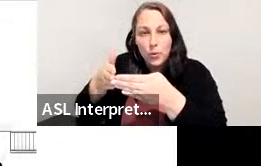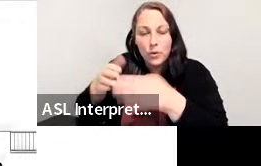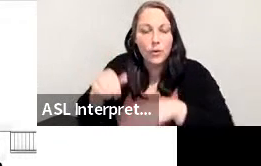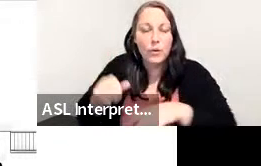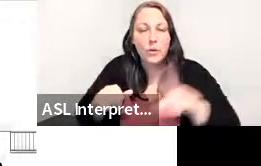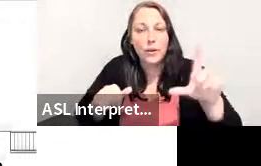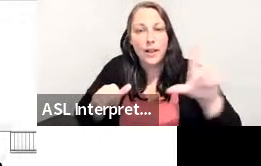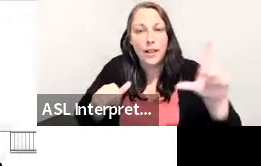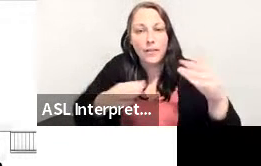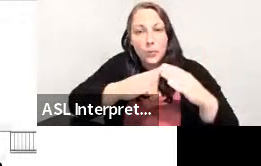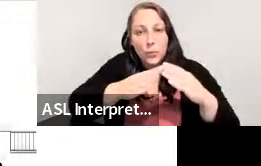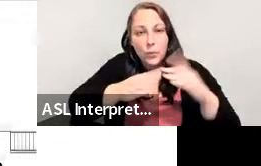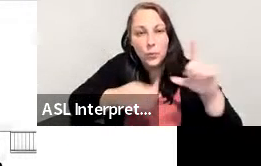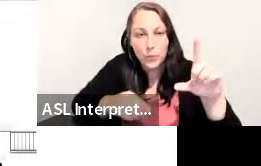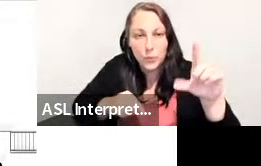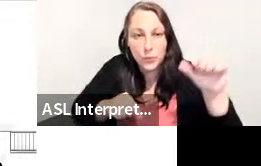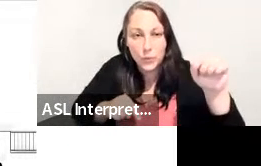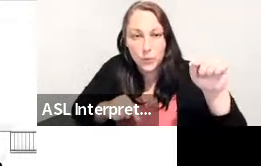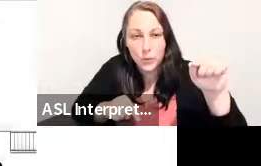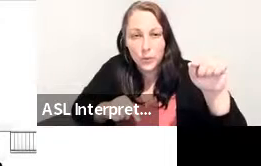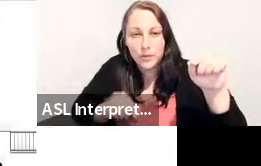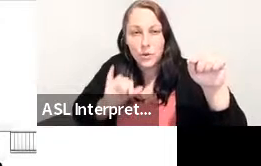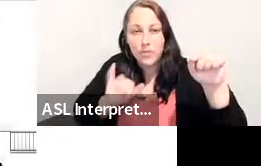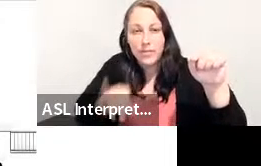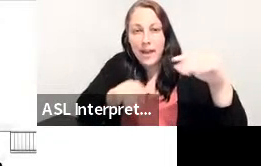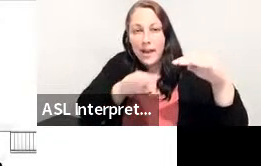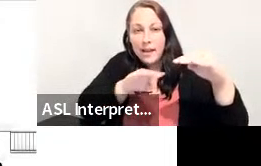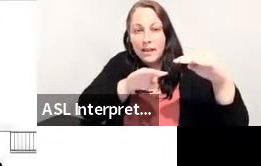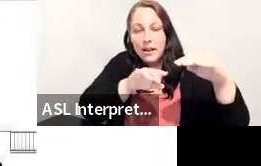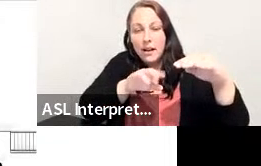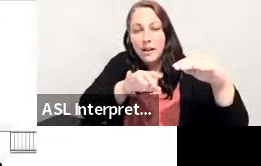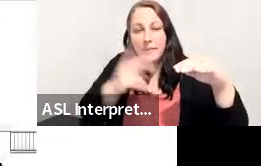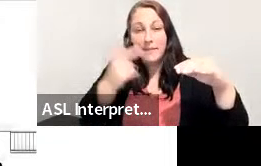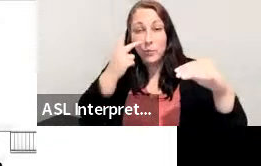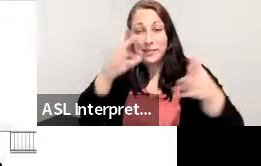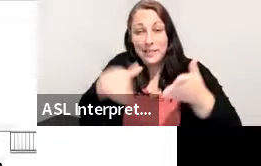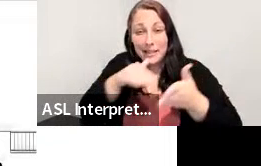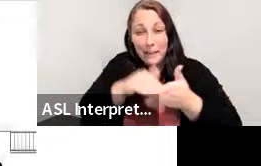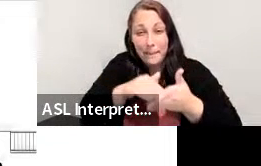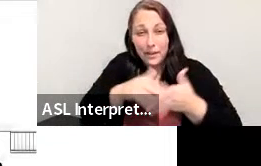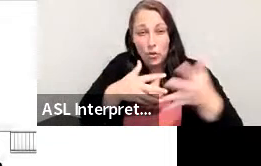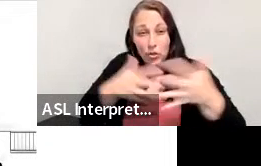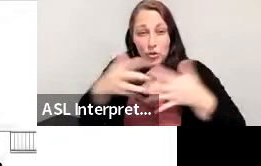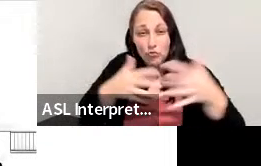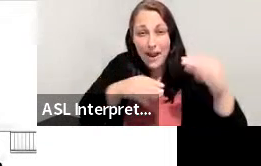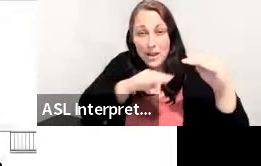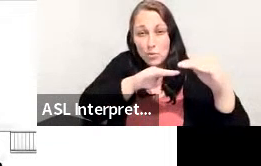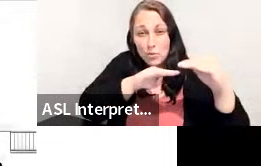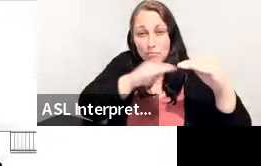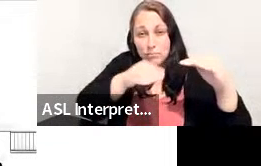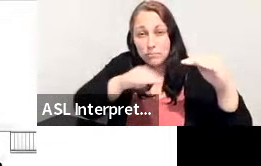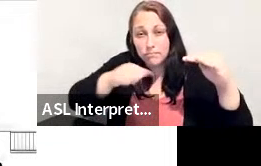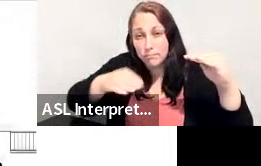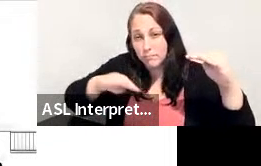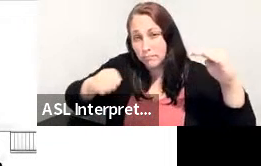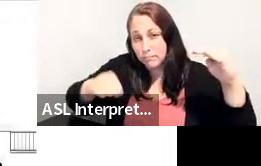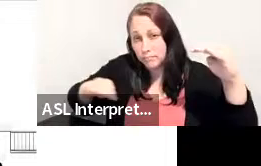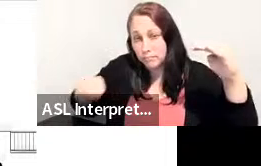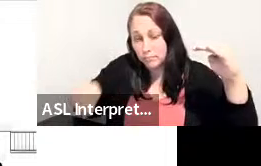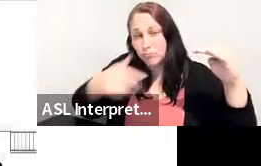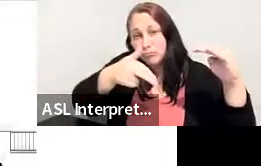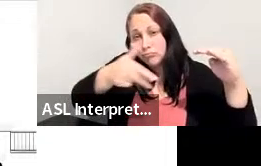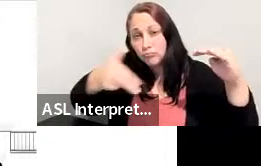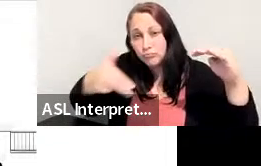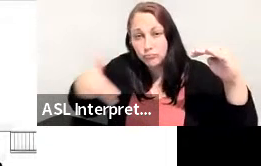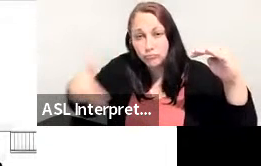can traverse down more informally, but opens up the larger, a really substantial amount of the plaza to